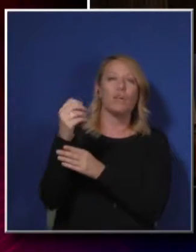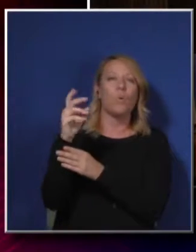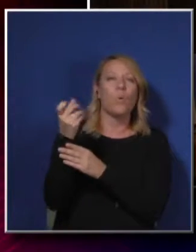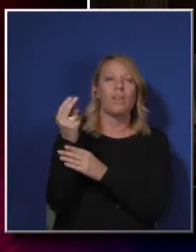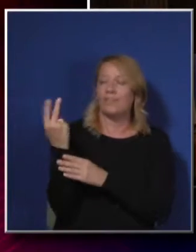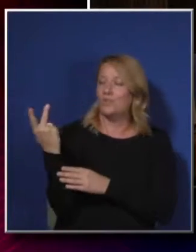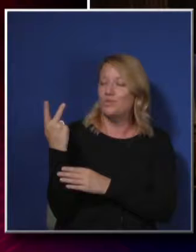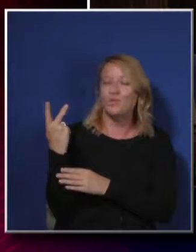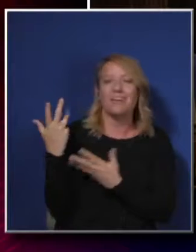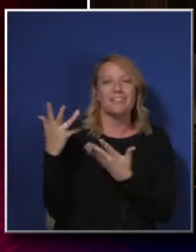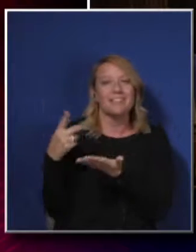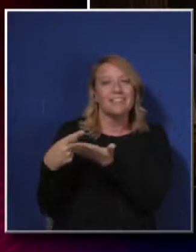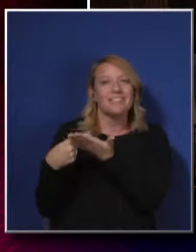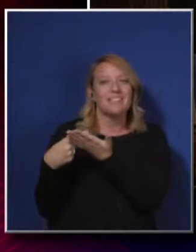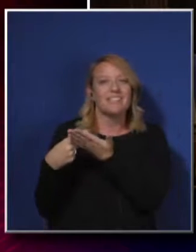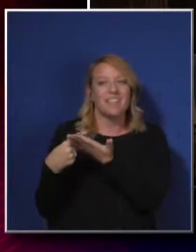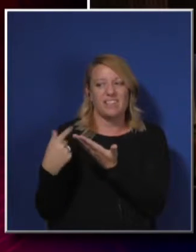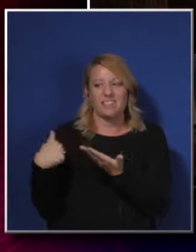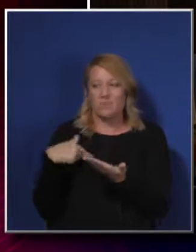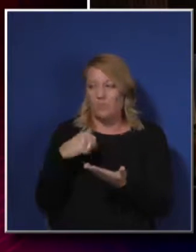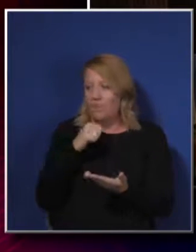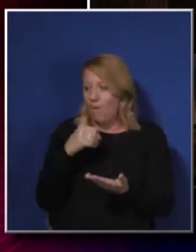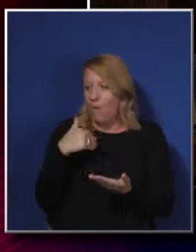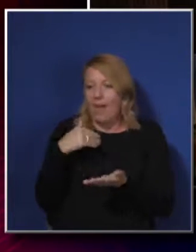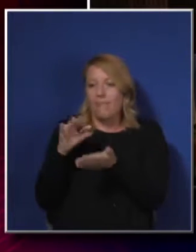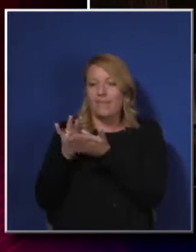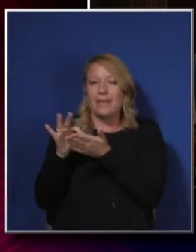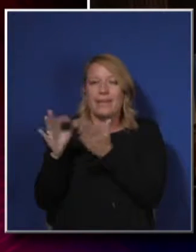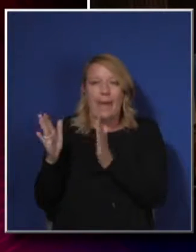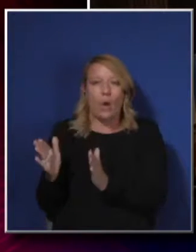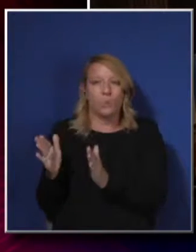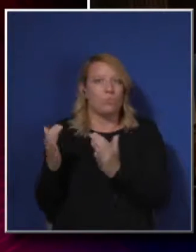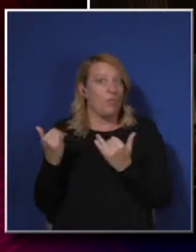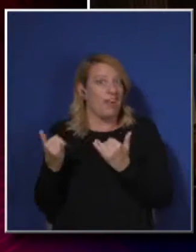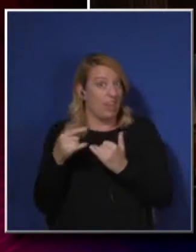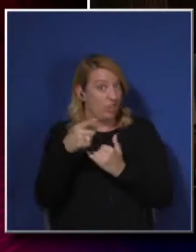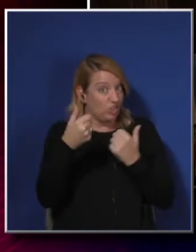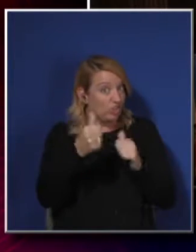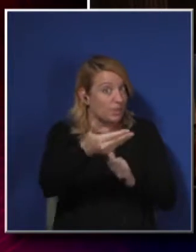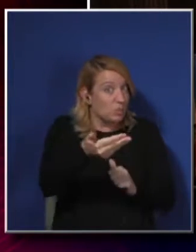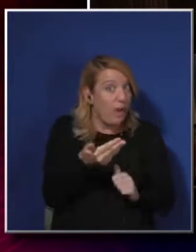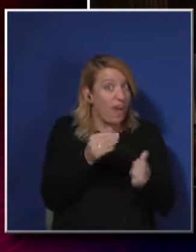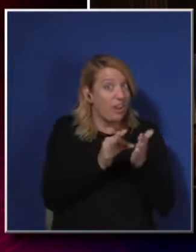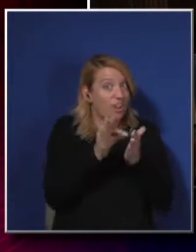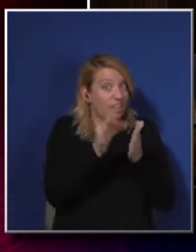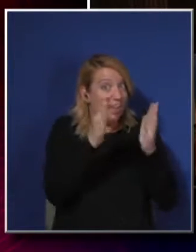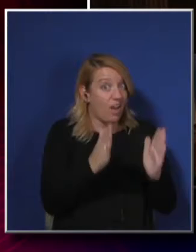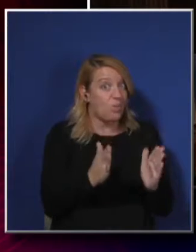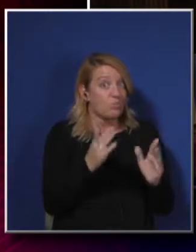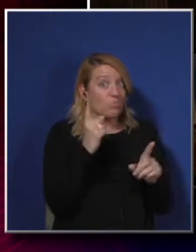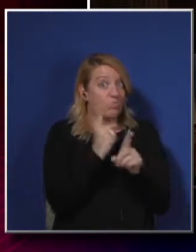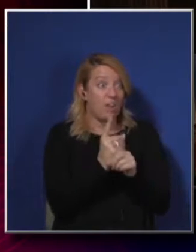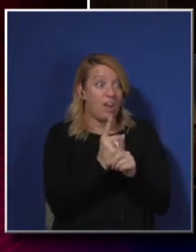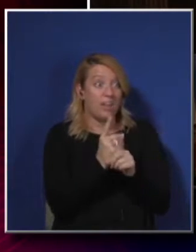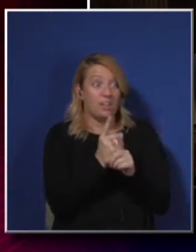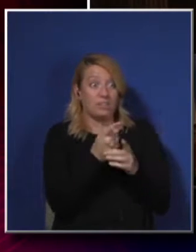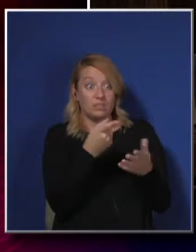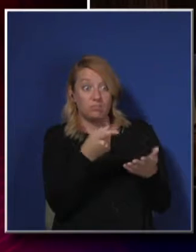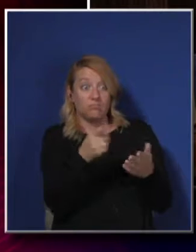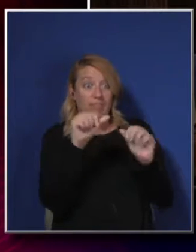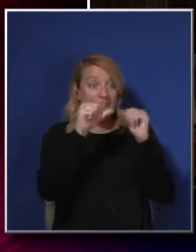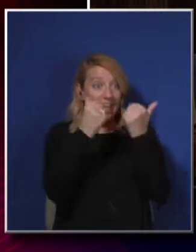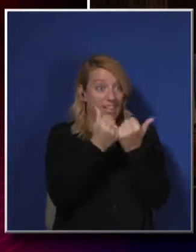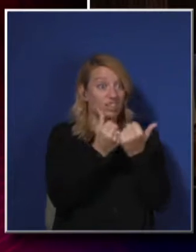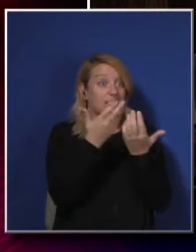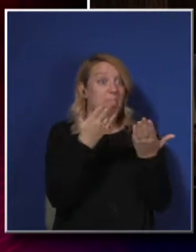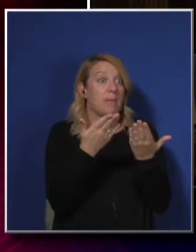discussed that we don't have an accountant. I know that you're trying to fill a spot. I don't know if that's something that, as an agency, you guys want to look at bringing on board to the